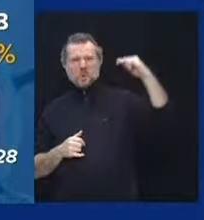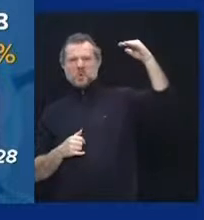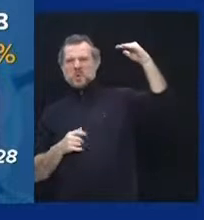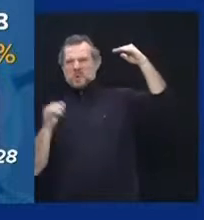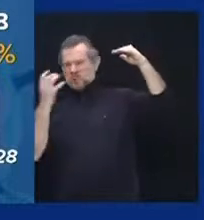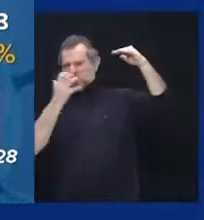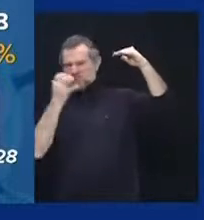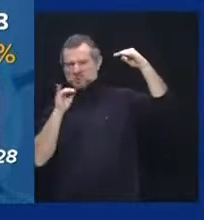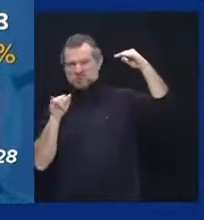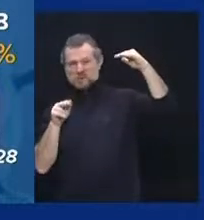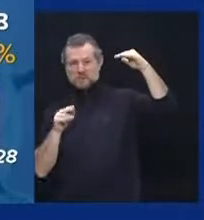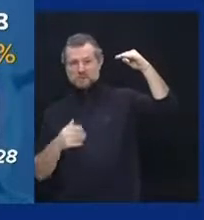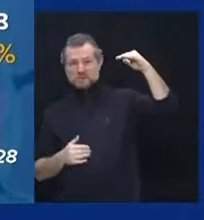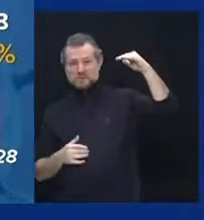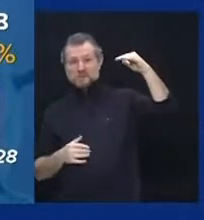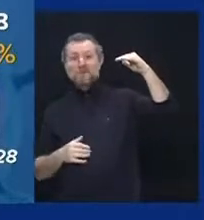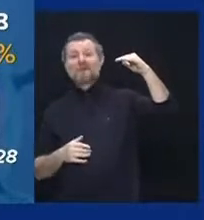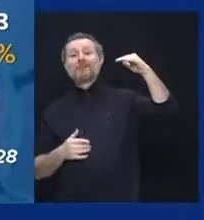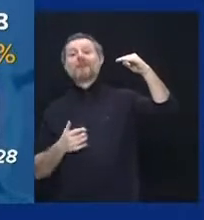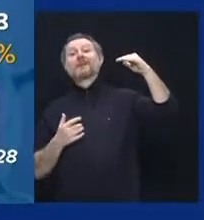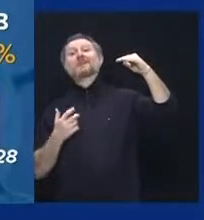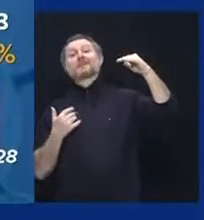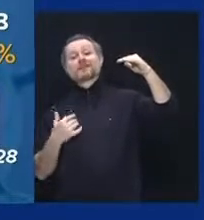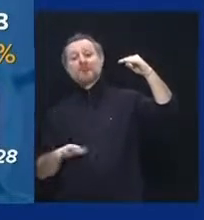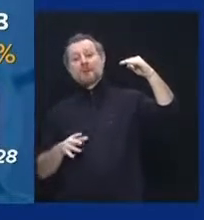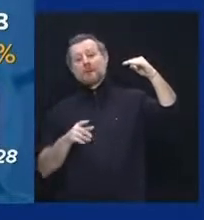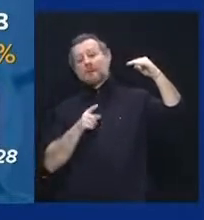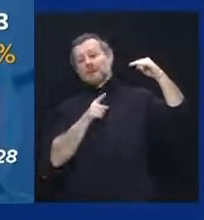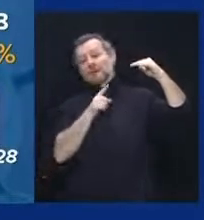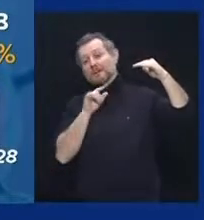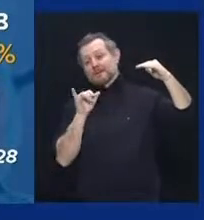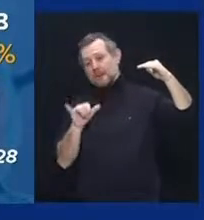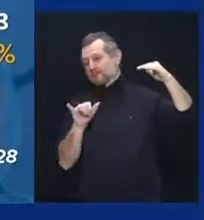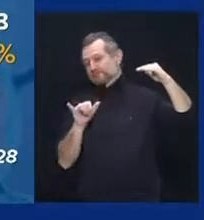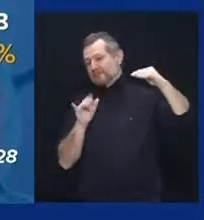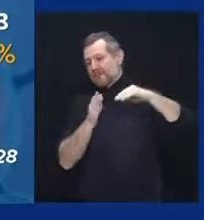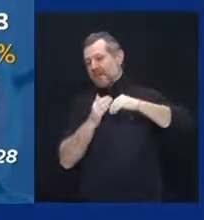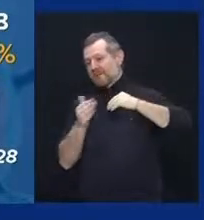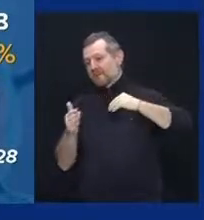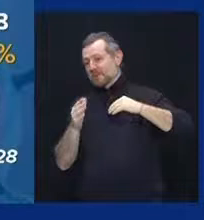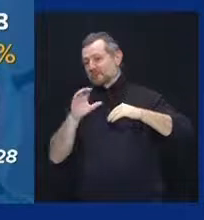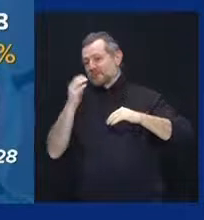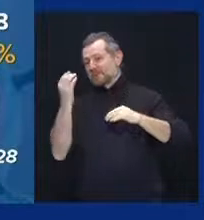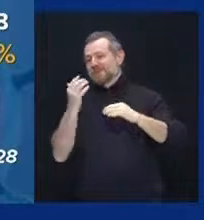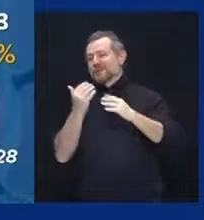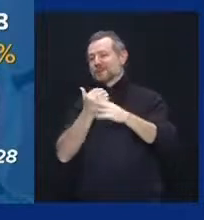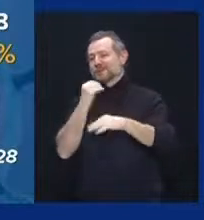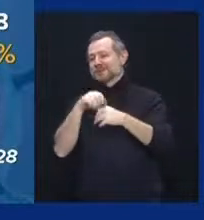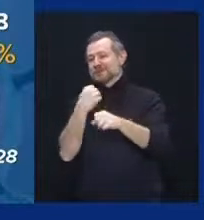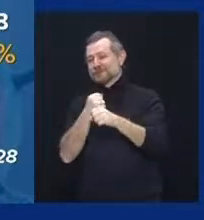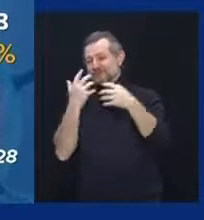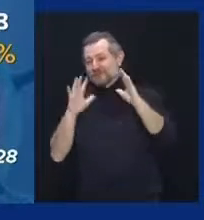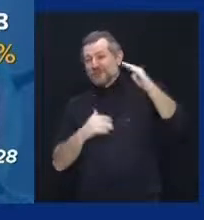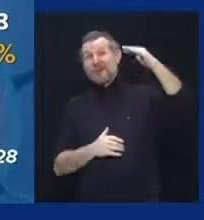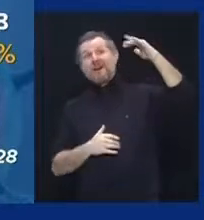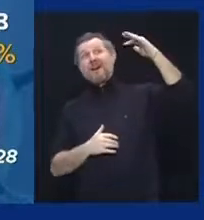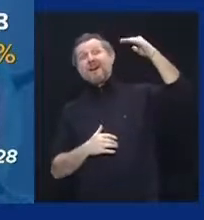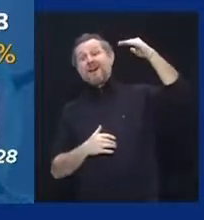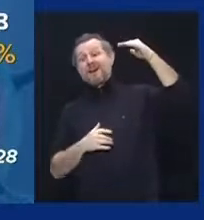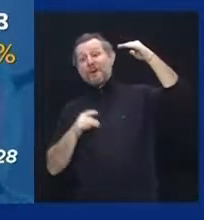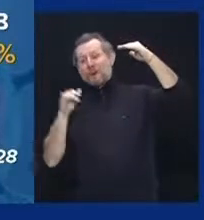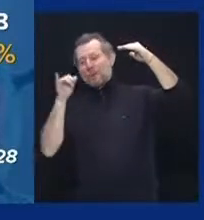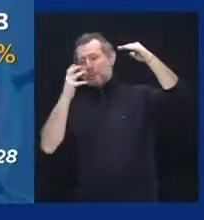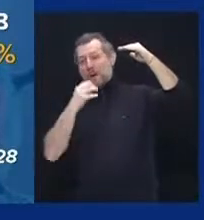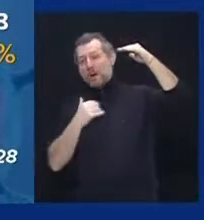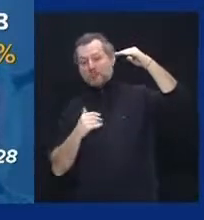York City. It was the high point across the state. That was the post-holiday surge high. We're